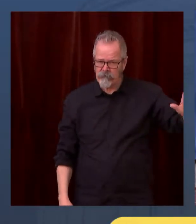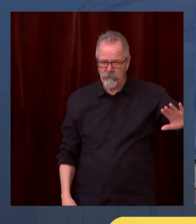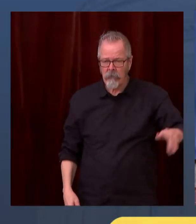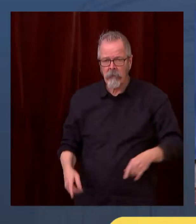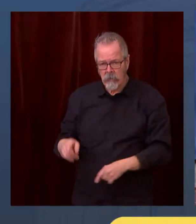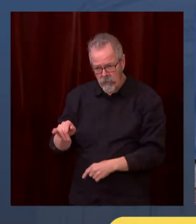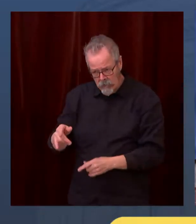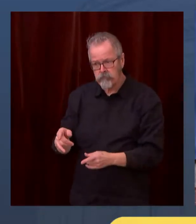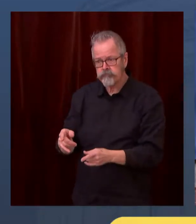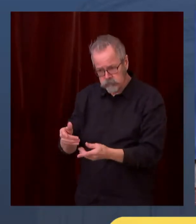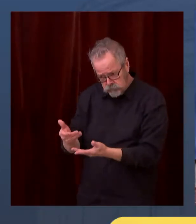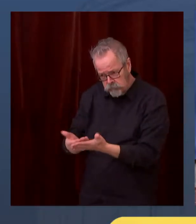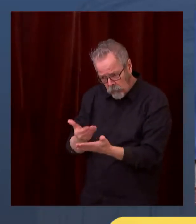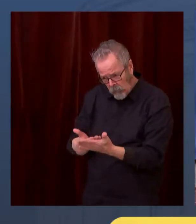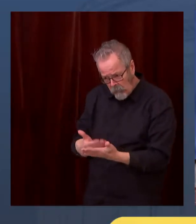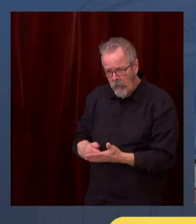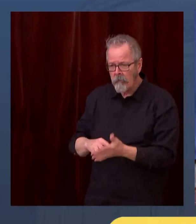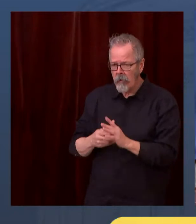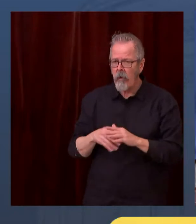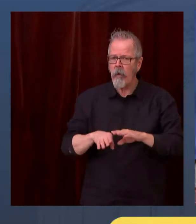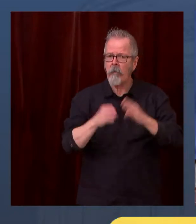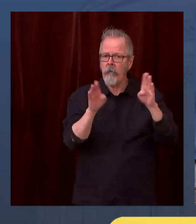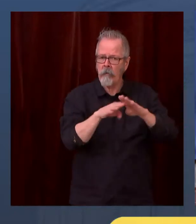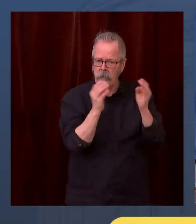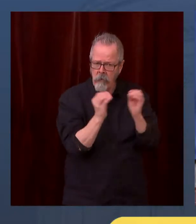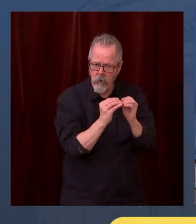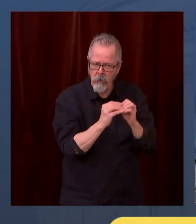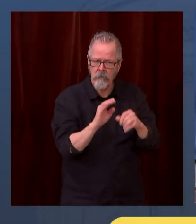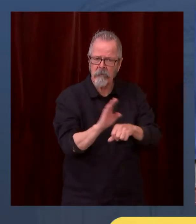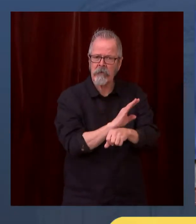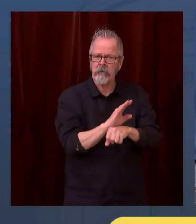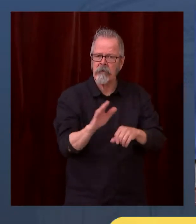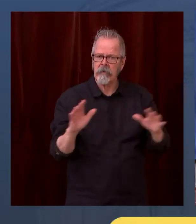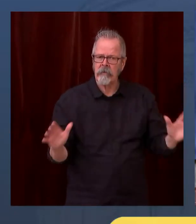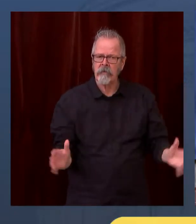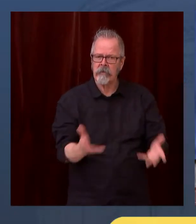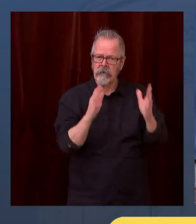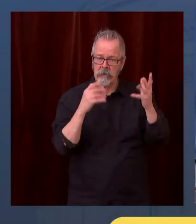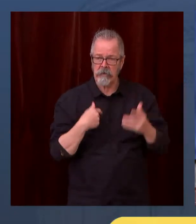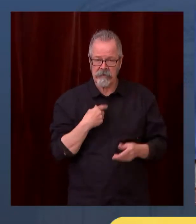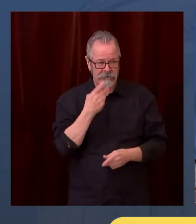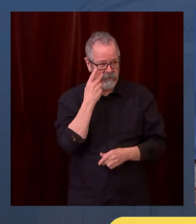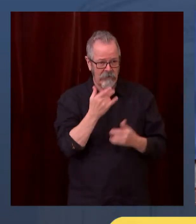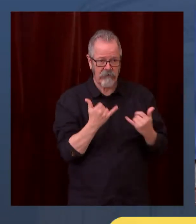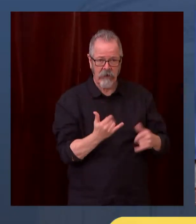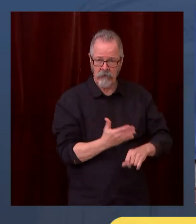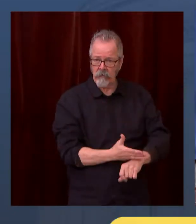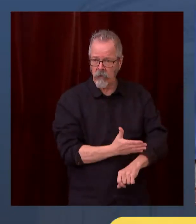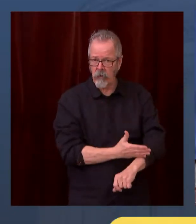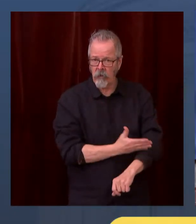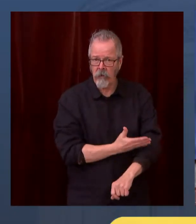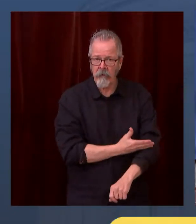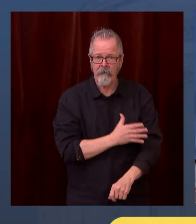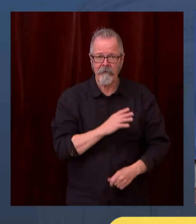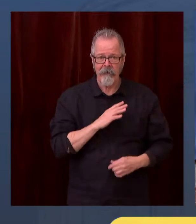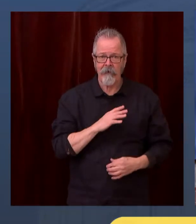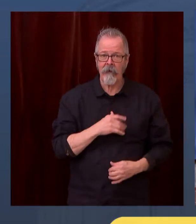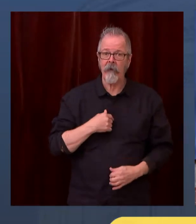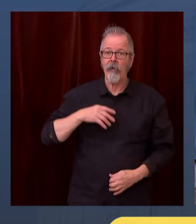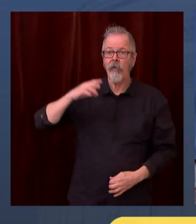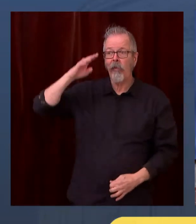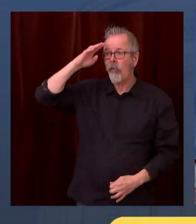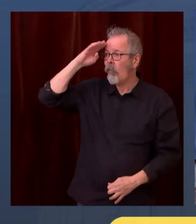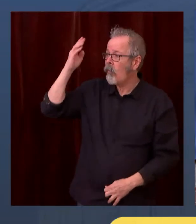we are having some improvement right now. But we are not going to go backwards and join these other states that in the